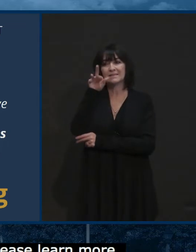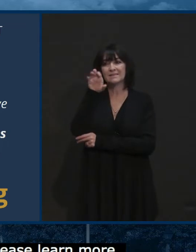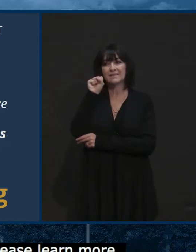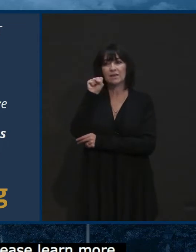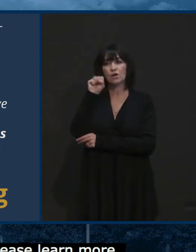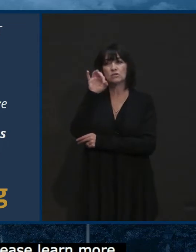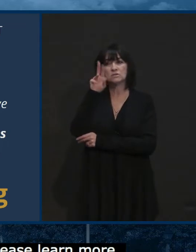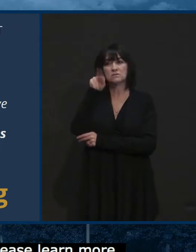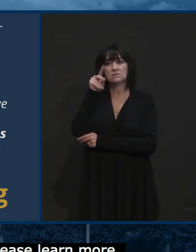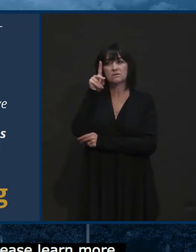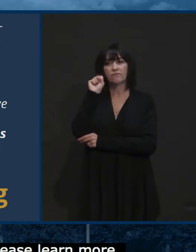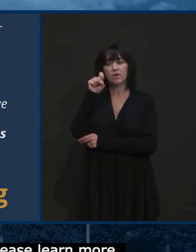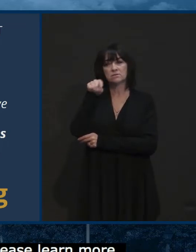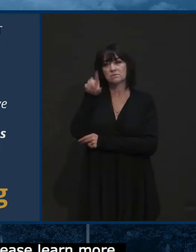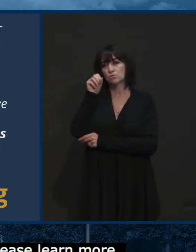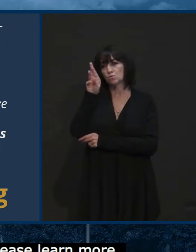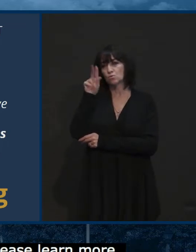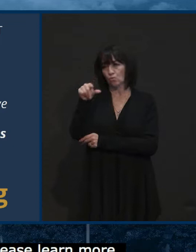funding at